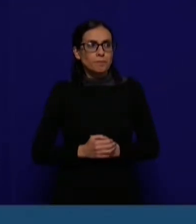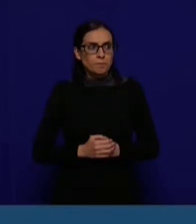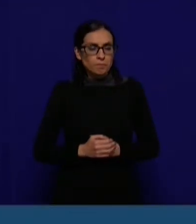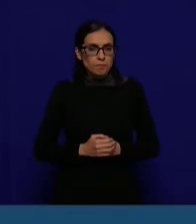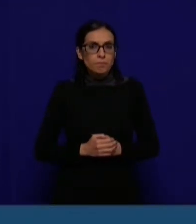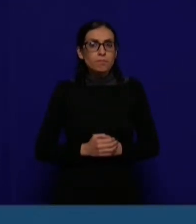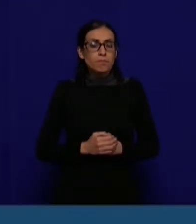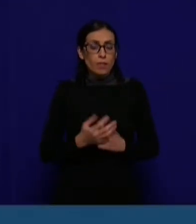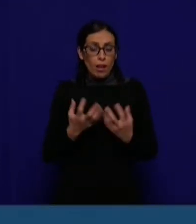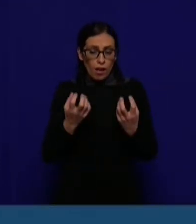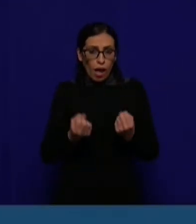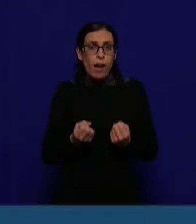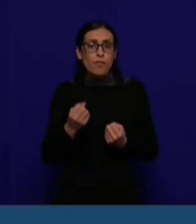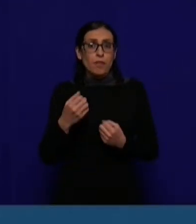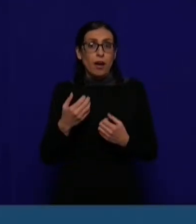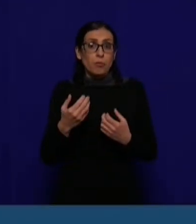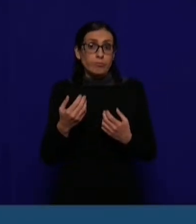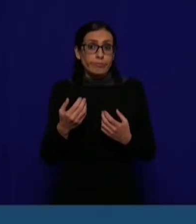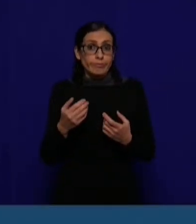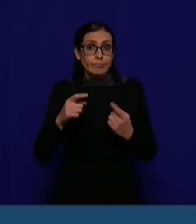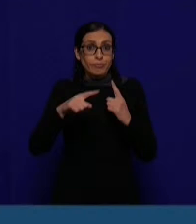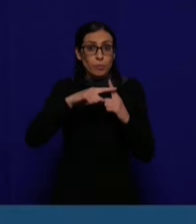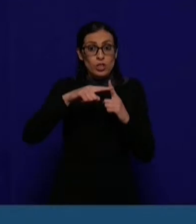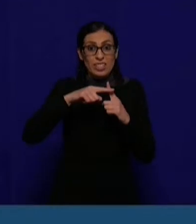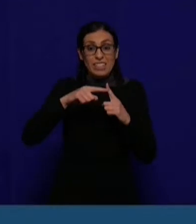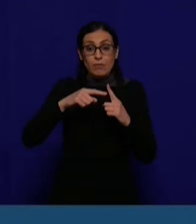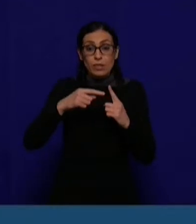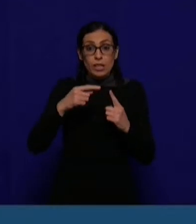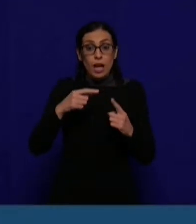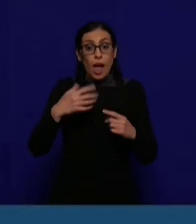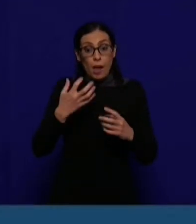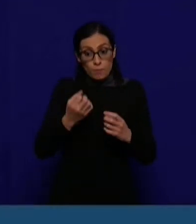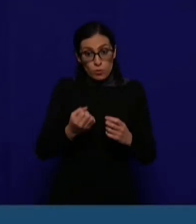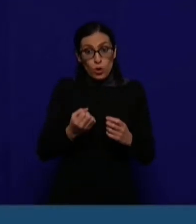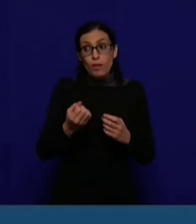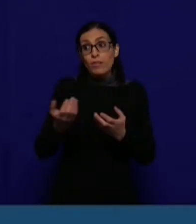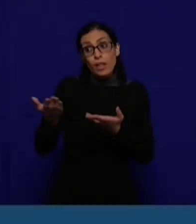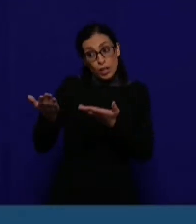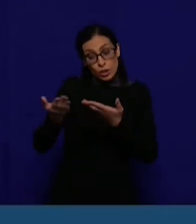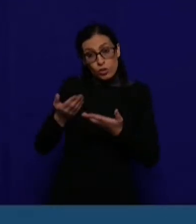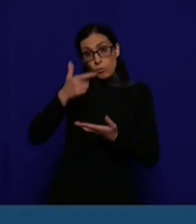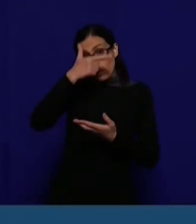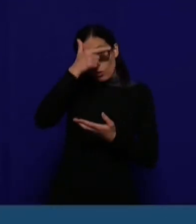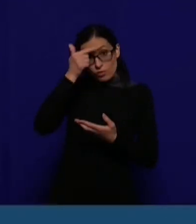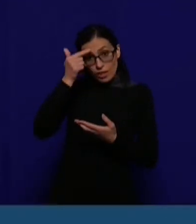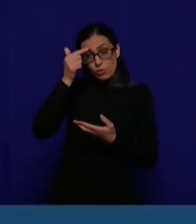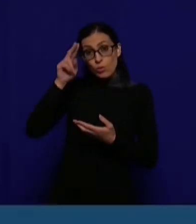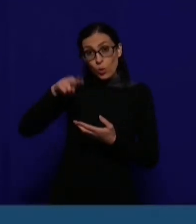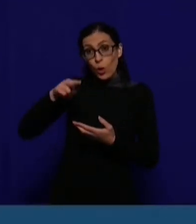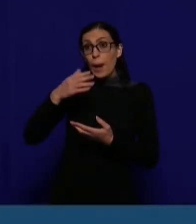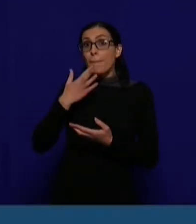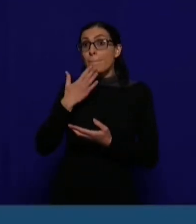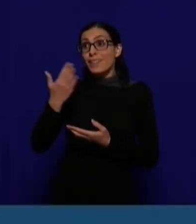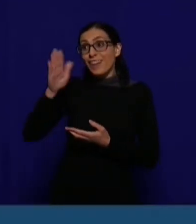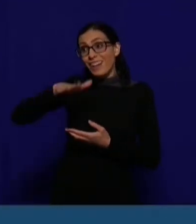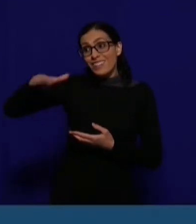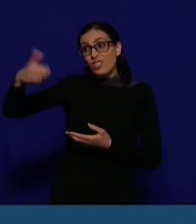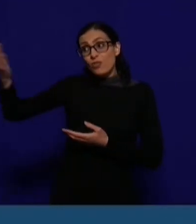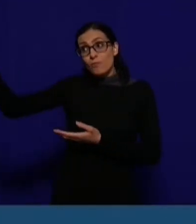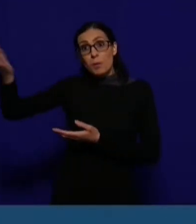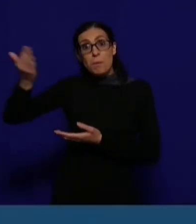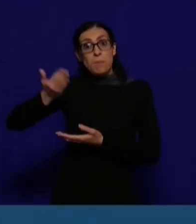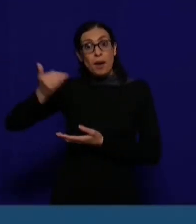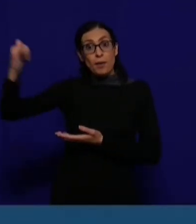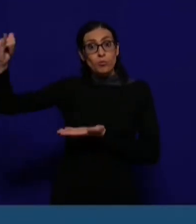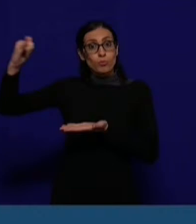ikollna każijiet aħna bħalma tafu hemm obbligu li jġibu l-PCR test minn barra magħhom bħalissa fil-pajjiżi kollha li